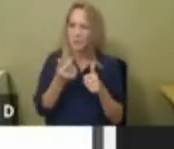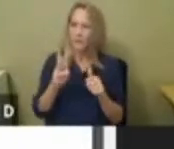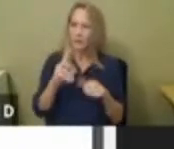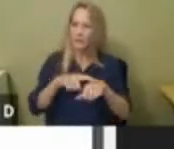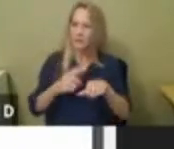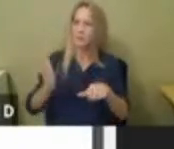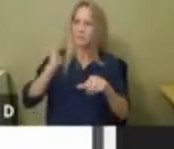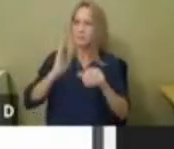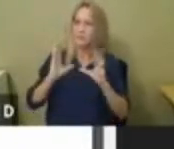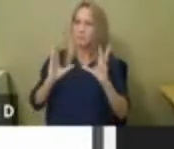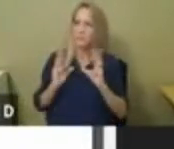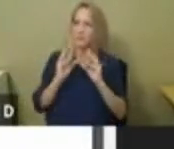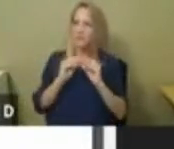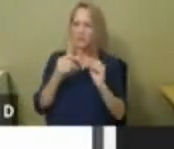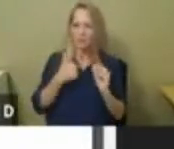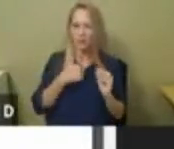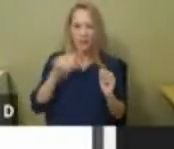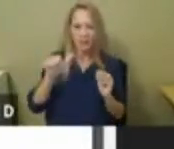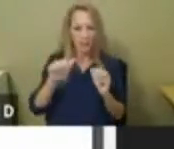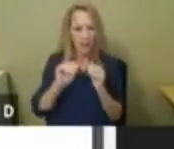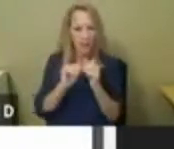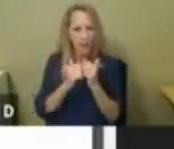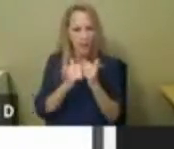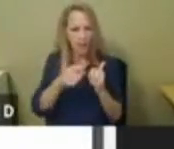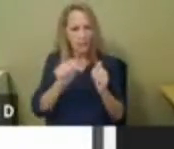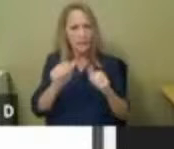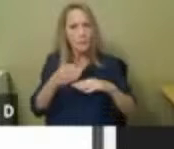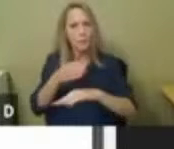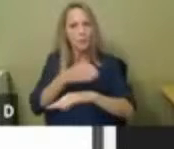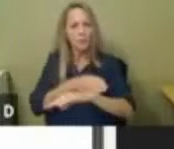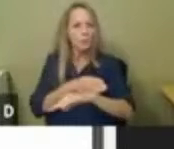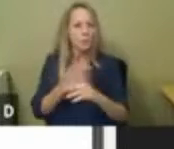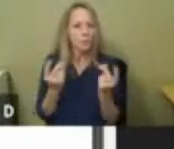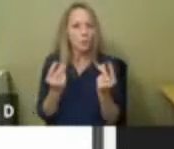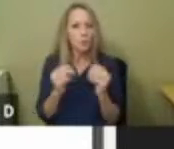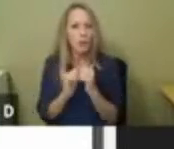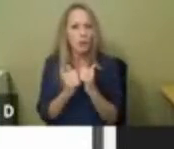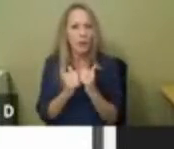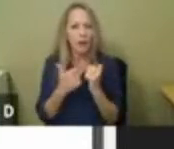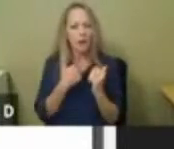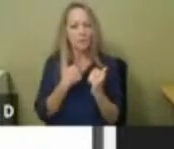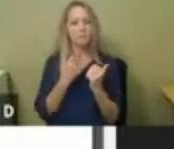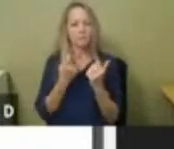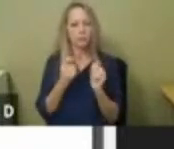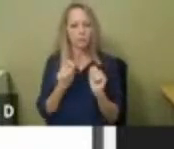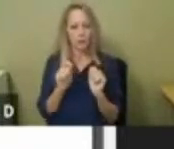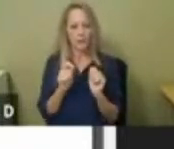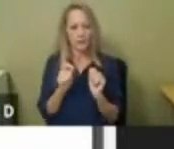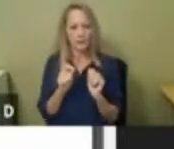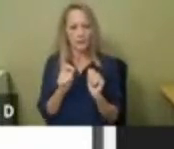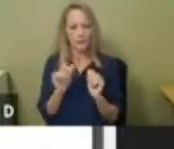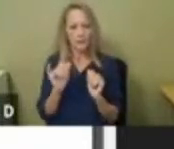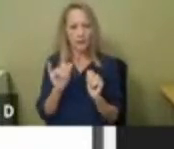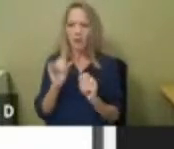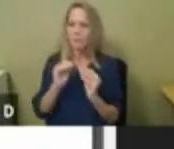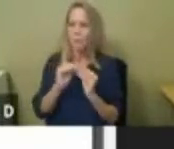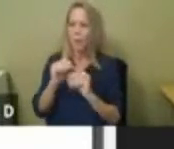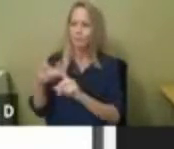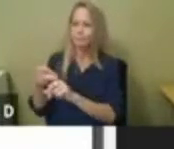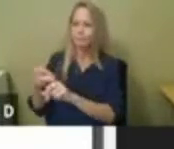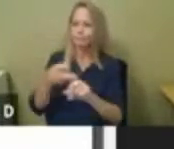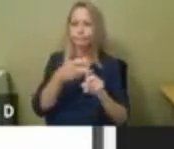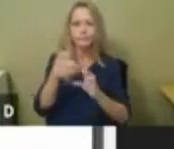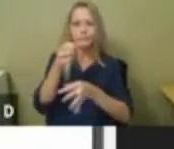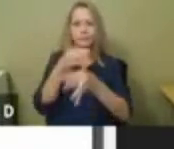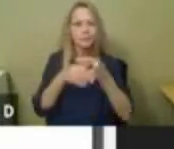question of how that can be improved, and I was just trying to recruit more substitute teachers.